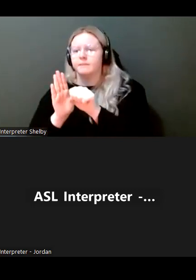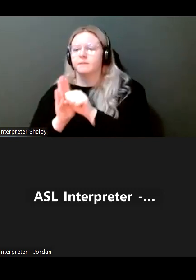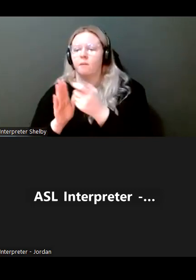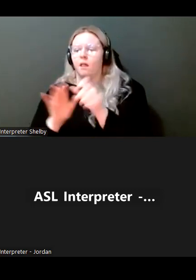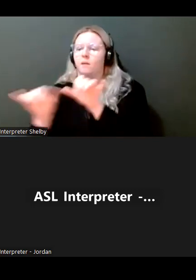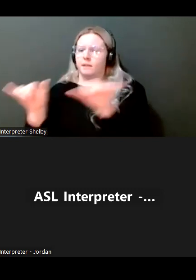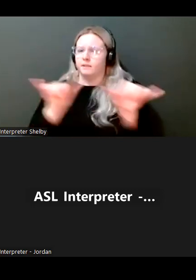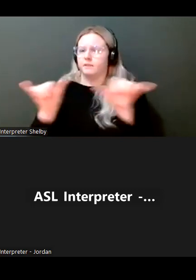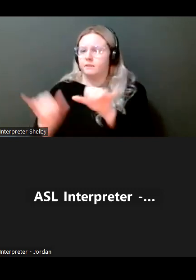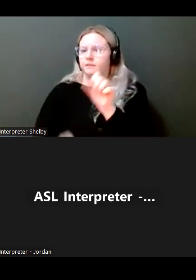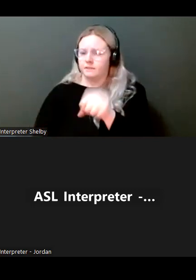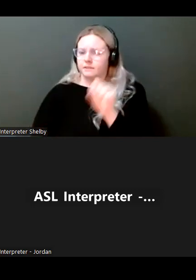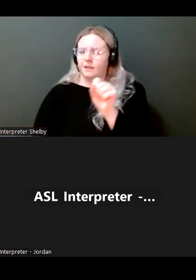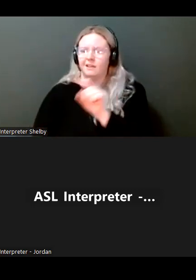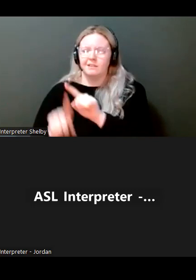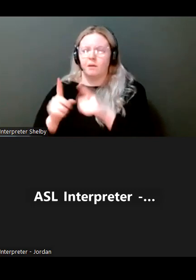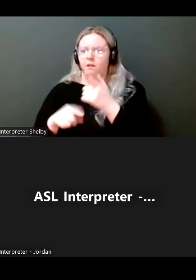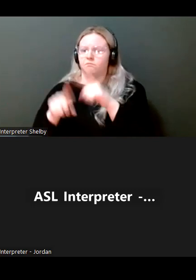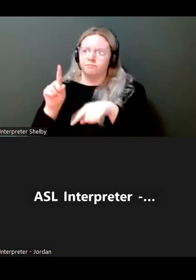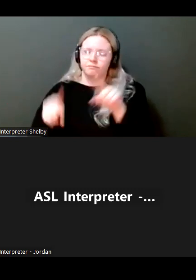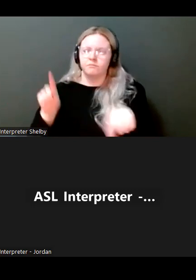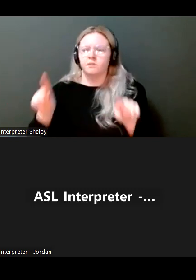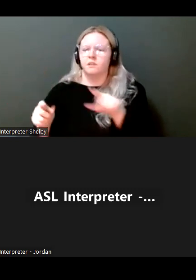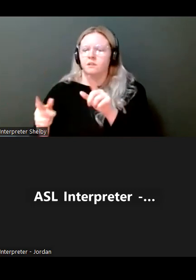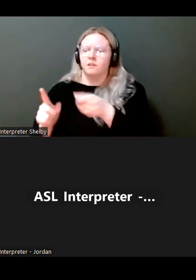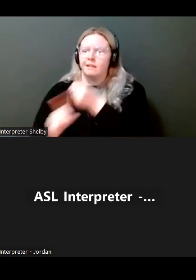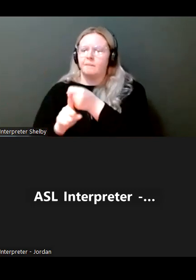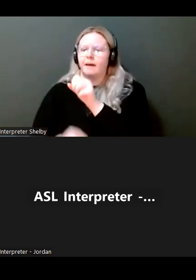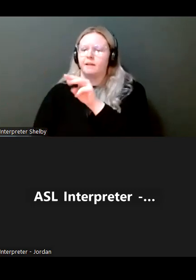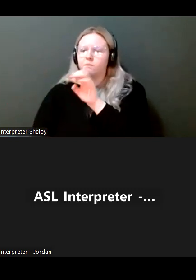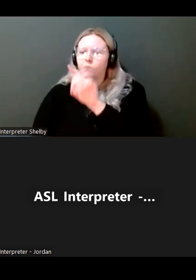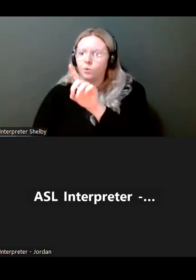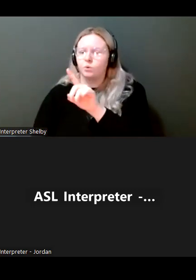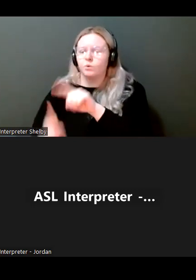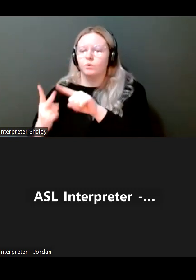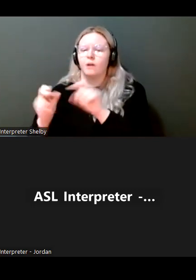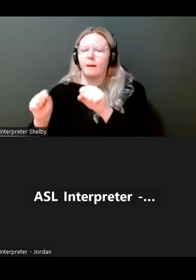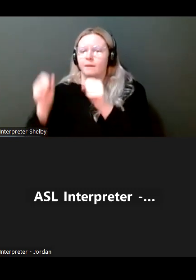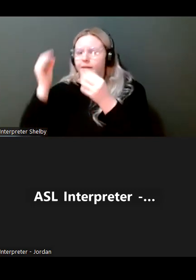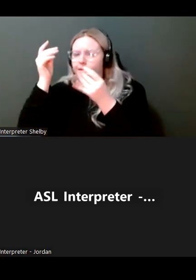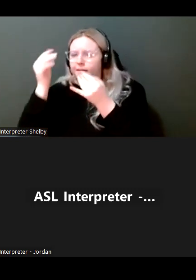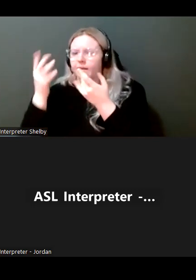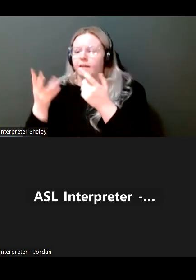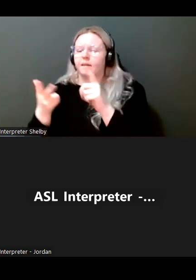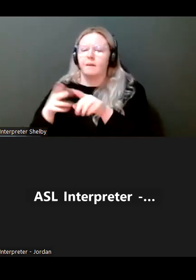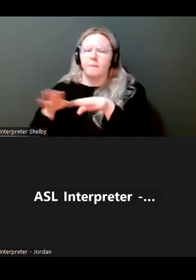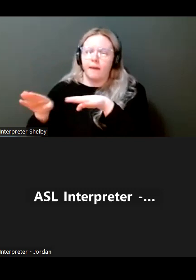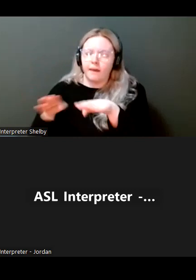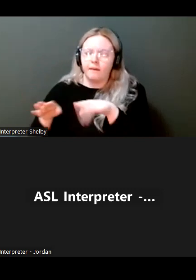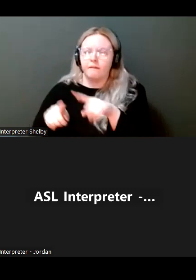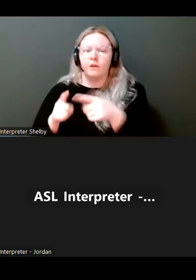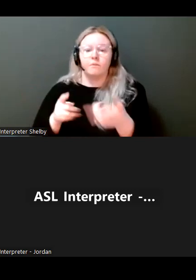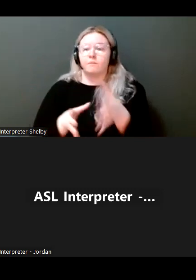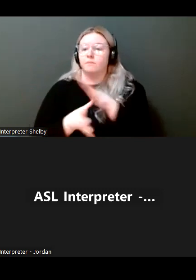it's characterized by alteration in thinking, mood, and behavior. And here's the key component.